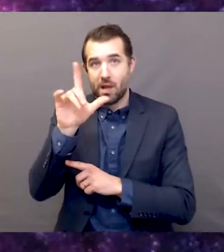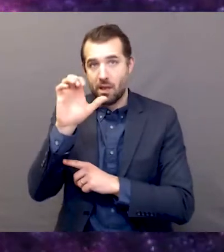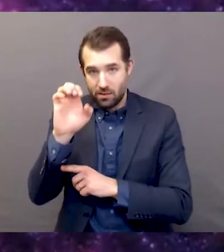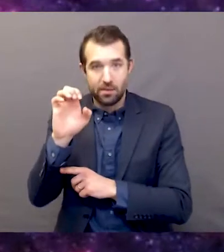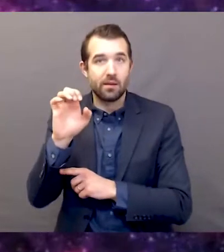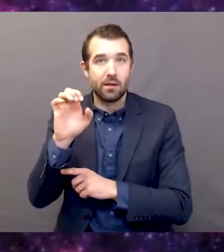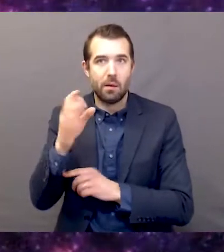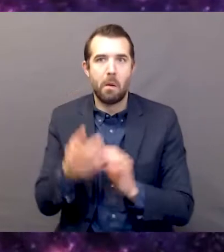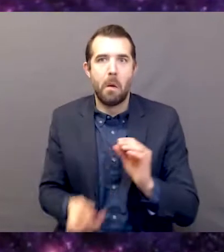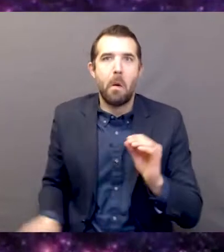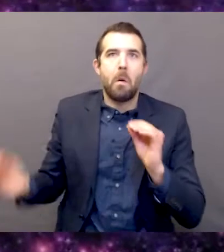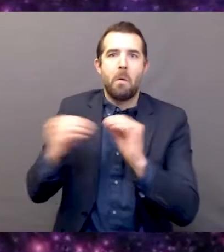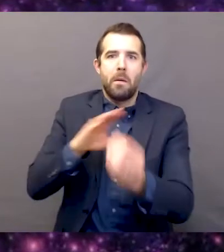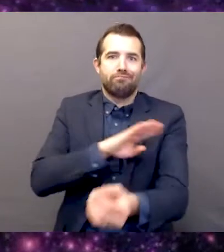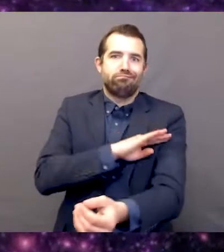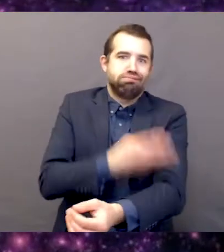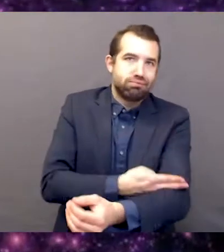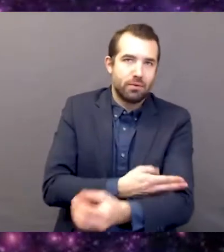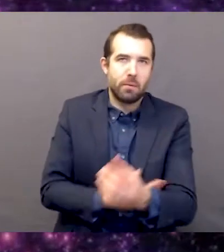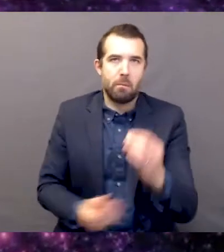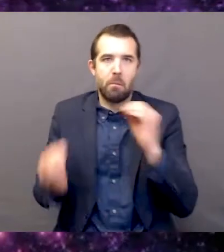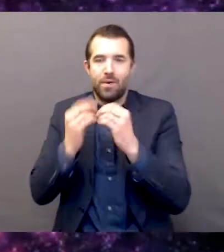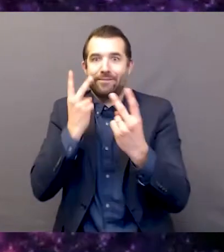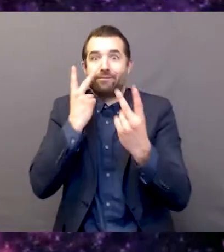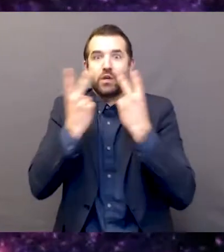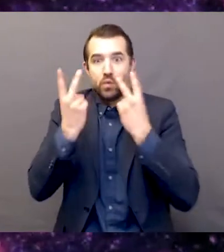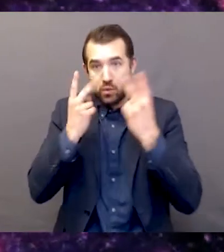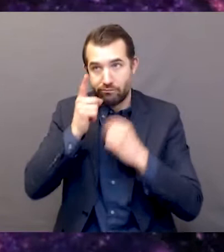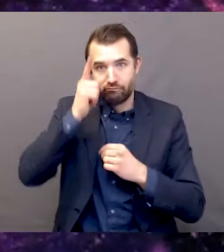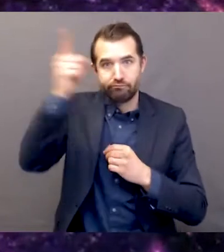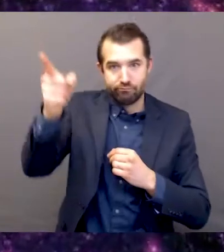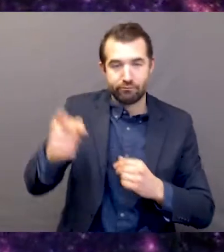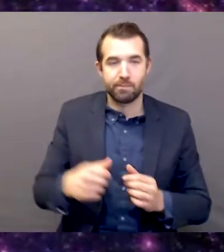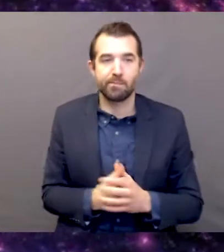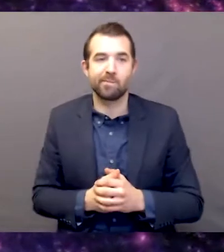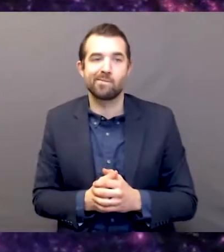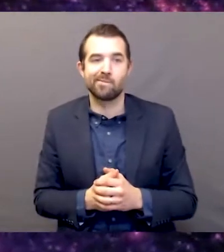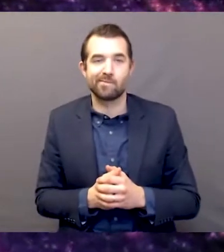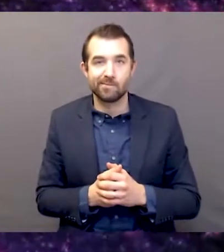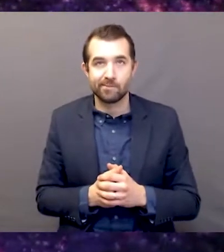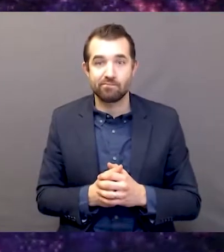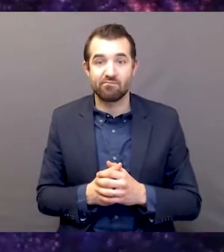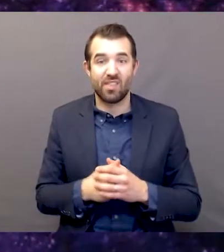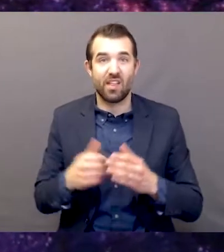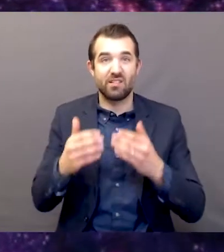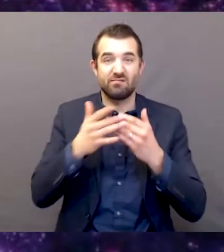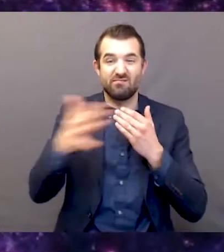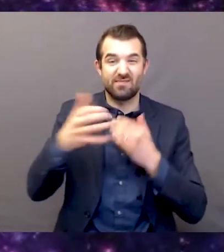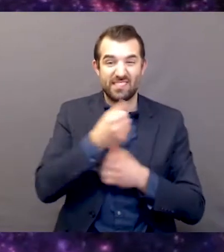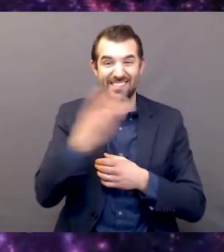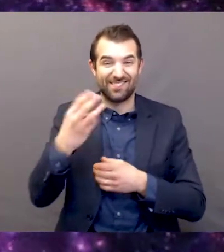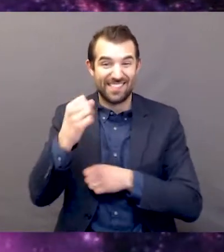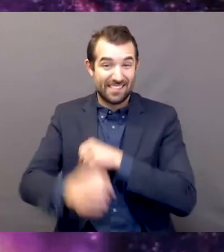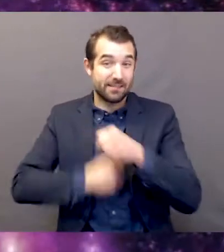than Galileo's 1610 telescope. In 37 years, X-ray astronomy achieved a comparable increase in sensitivity with